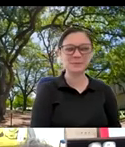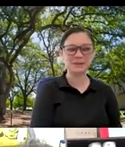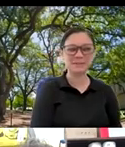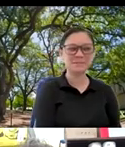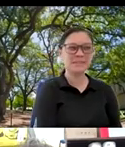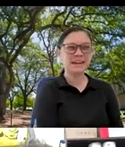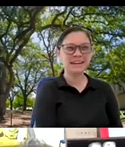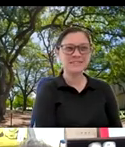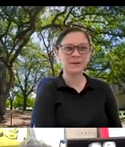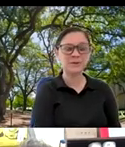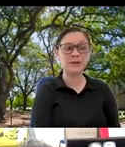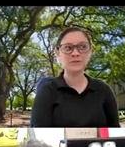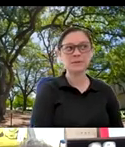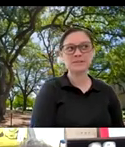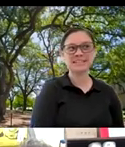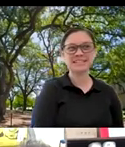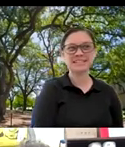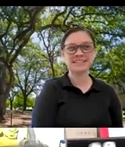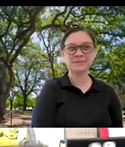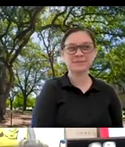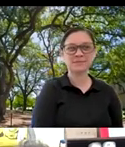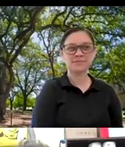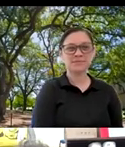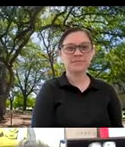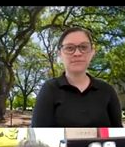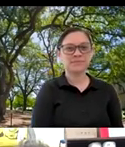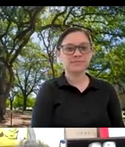is important. Tori, who are you representing?